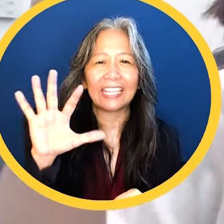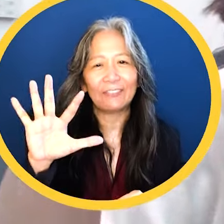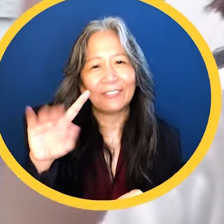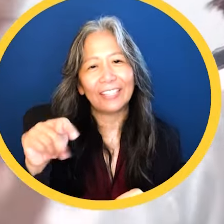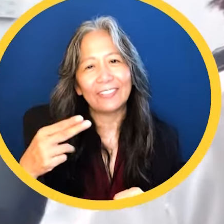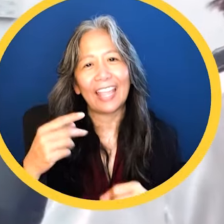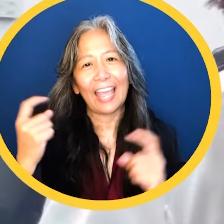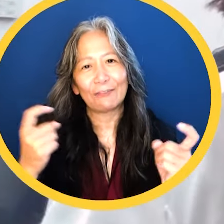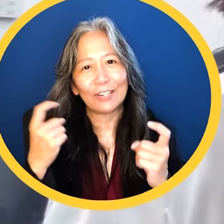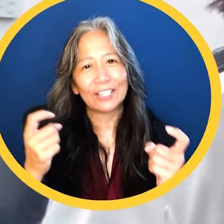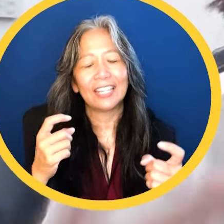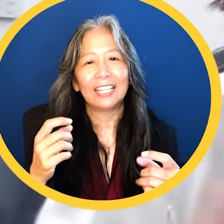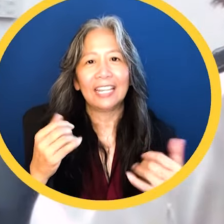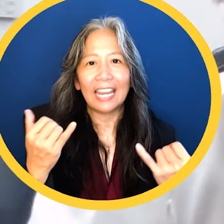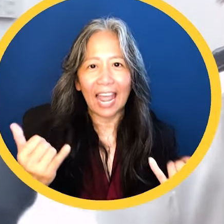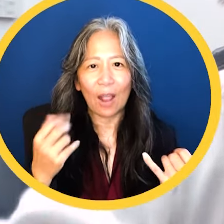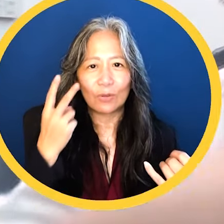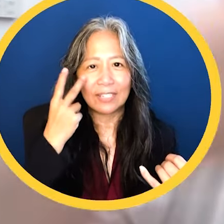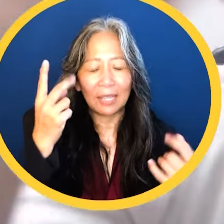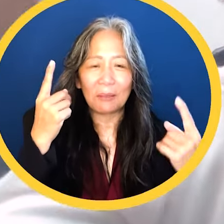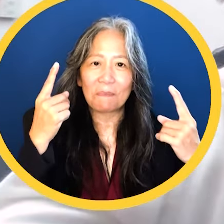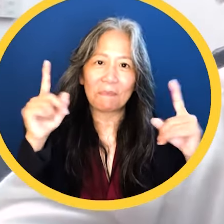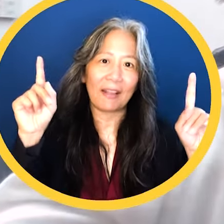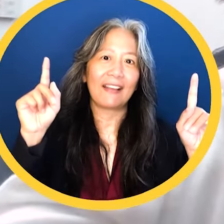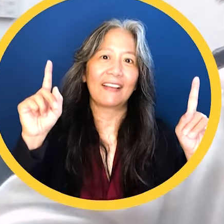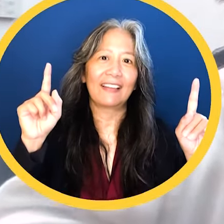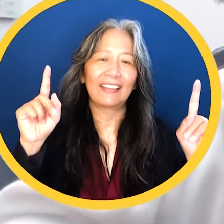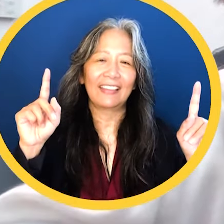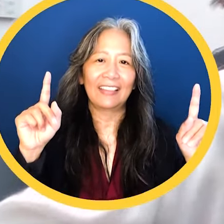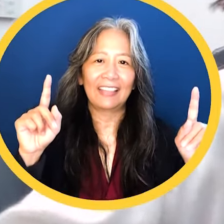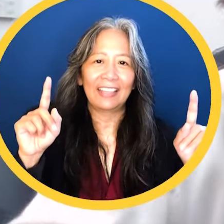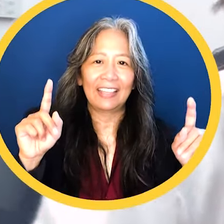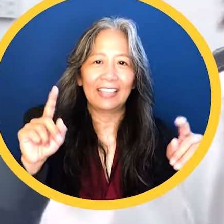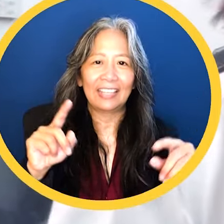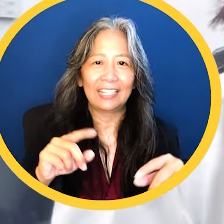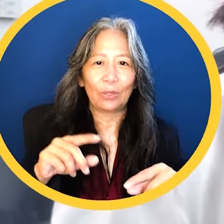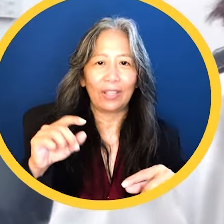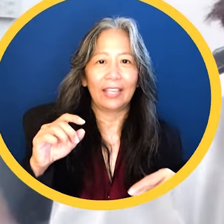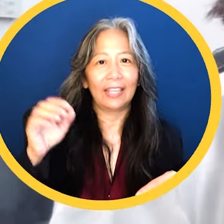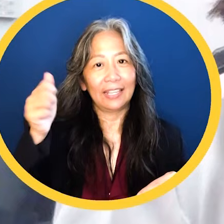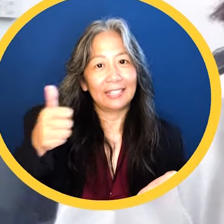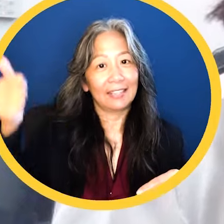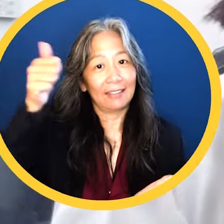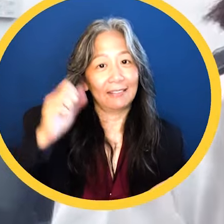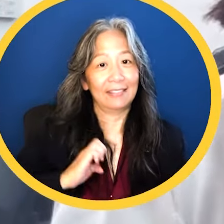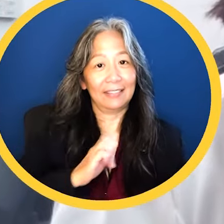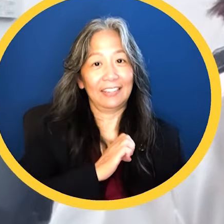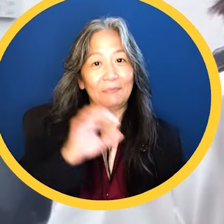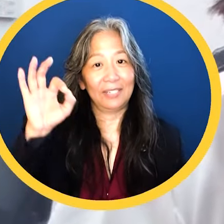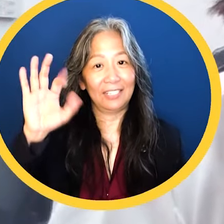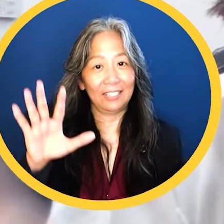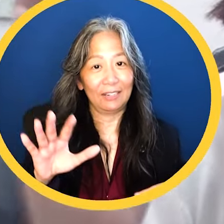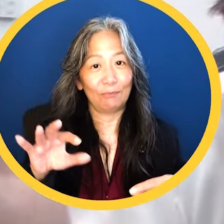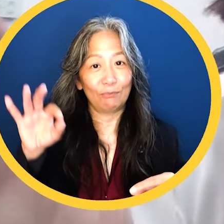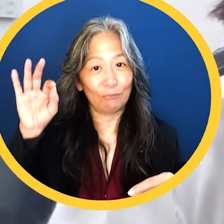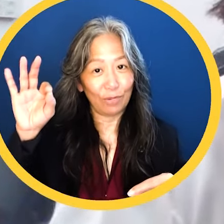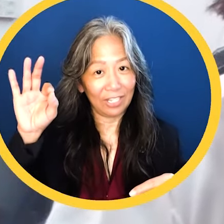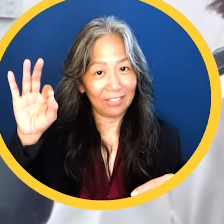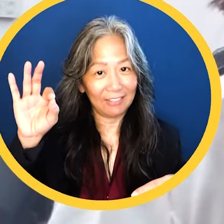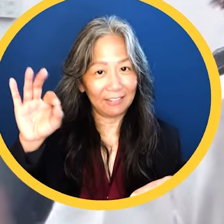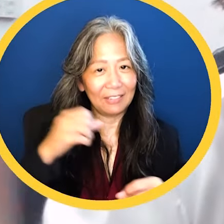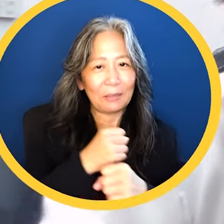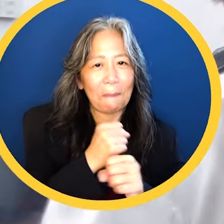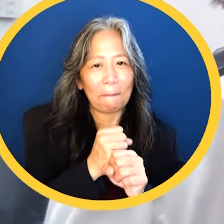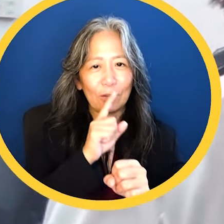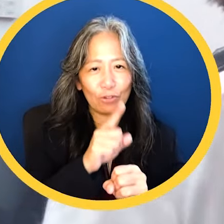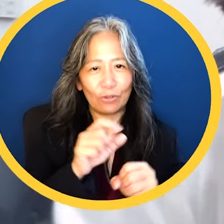anniversary, that to see now that, you know, when the executive minister speaks, he makes